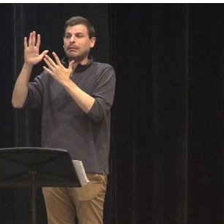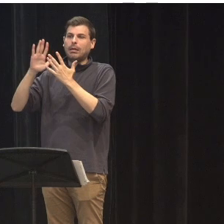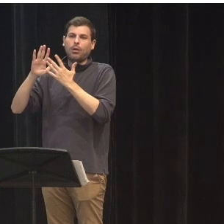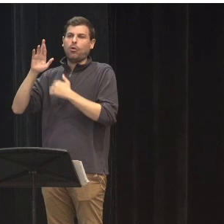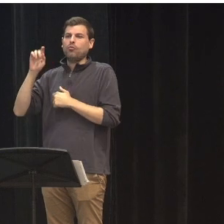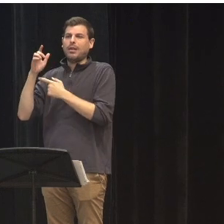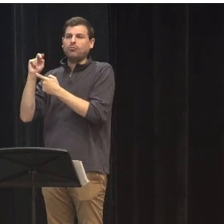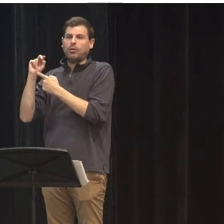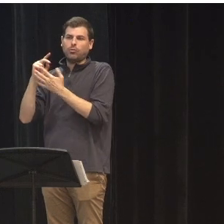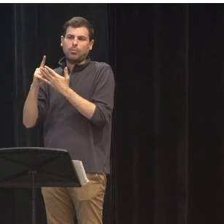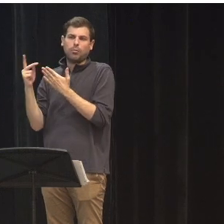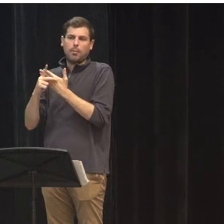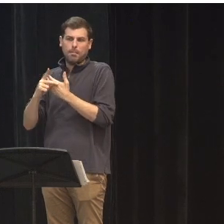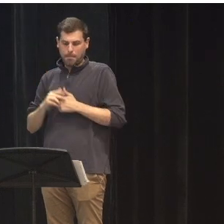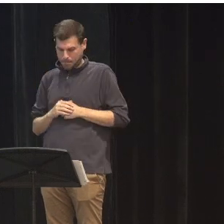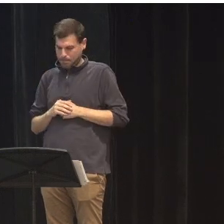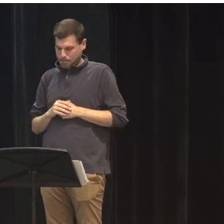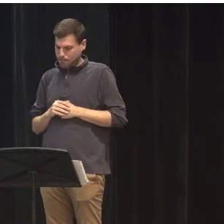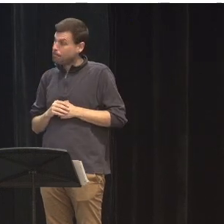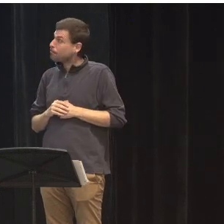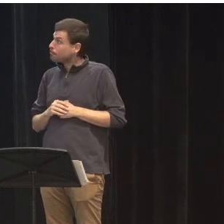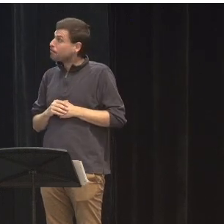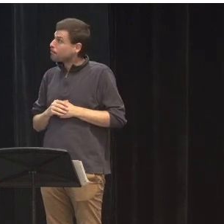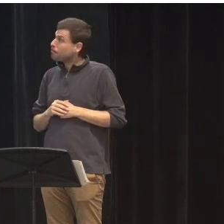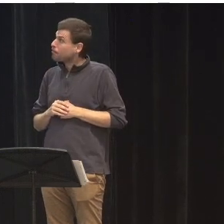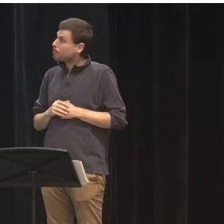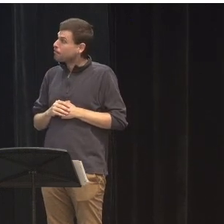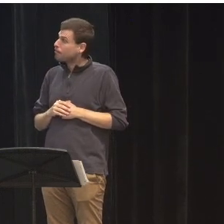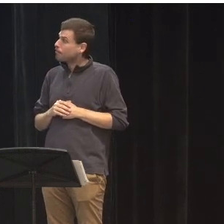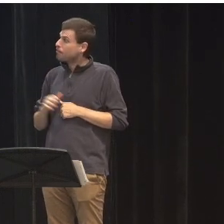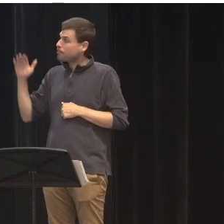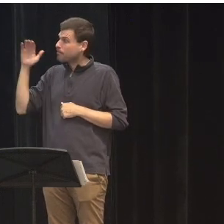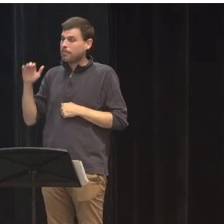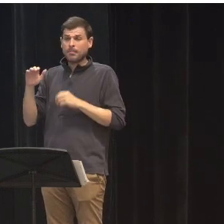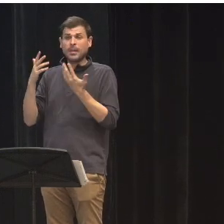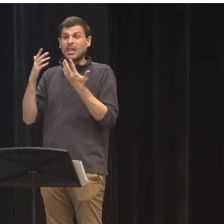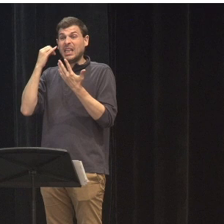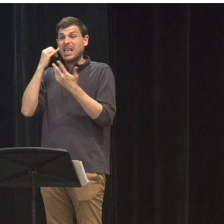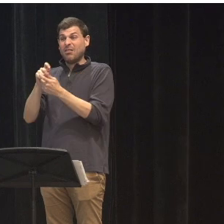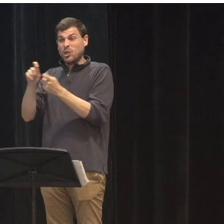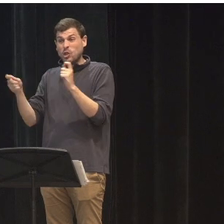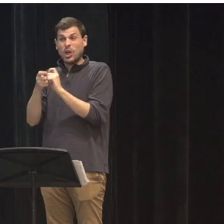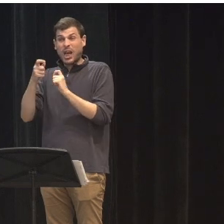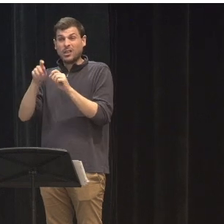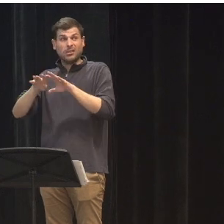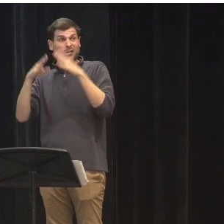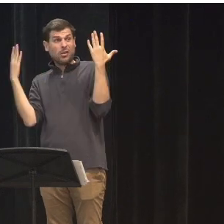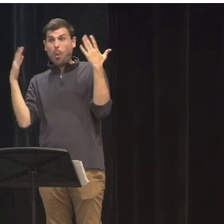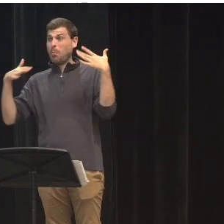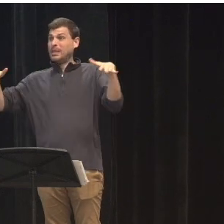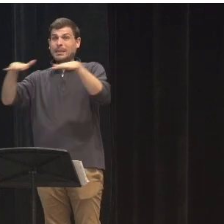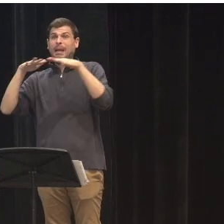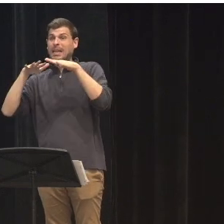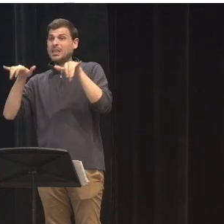program. There would be no, with respect to open space, there'd be no quantitative change in open space. It doesn't reduce